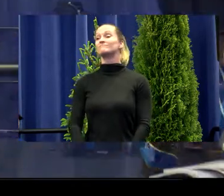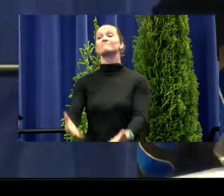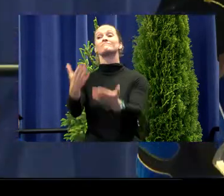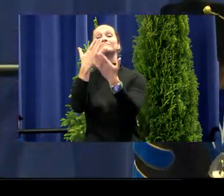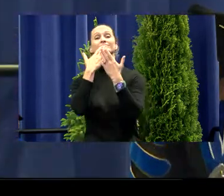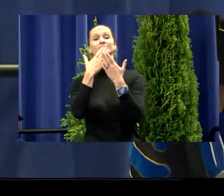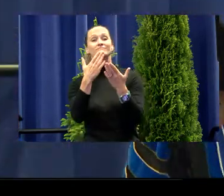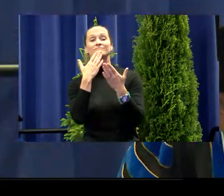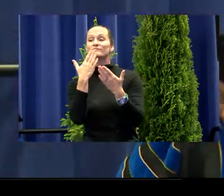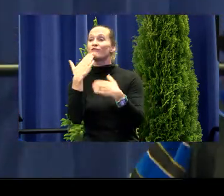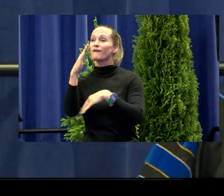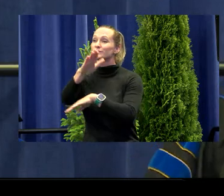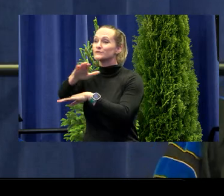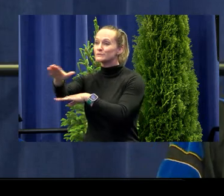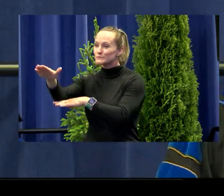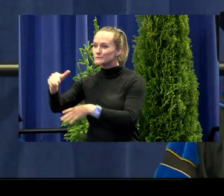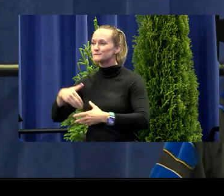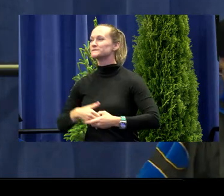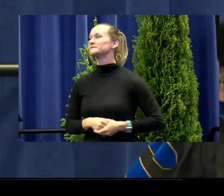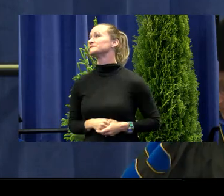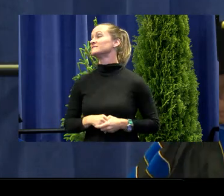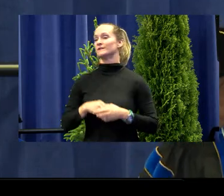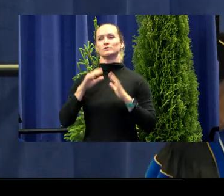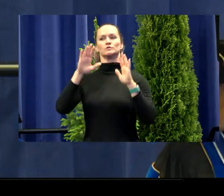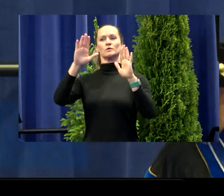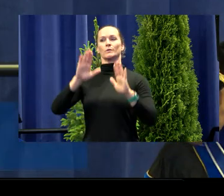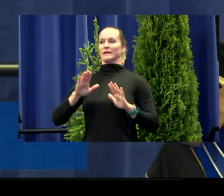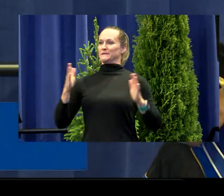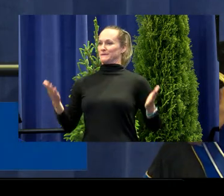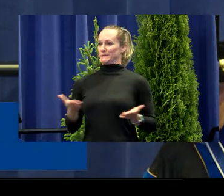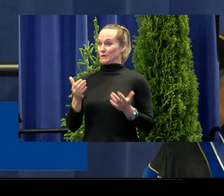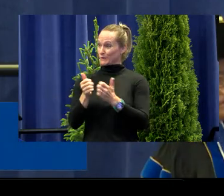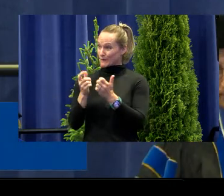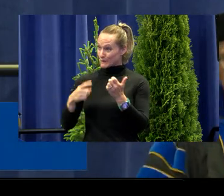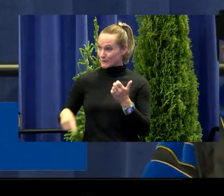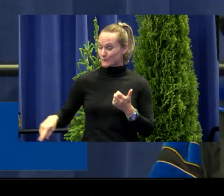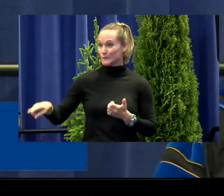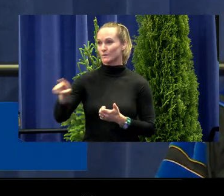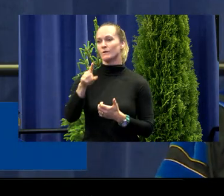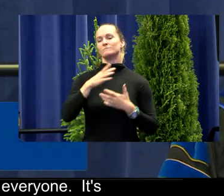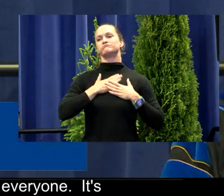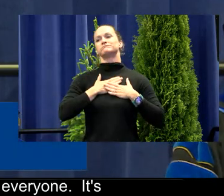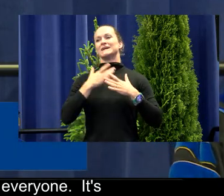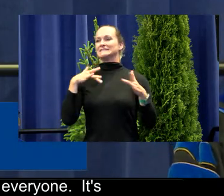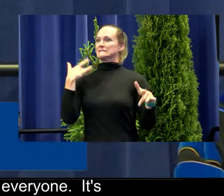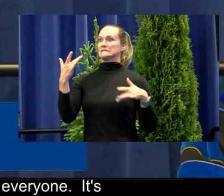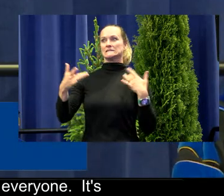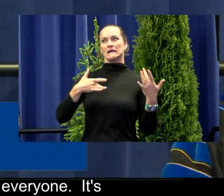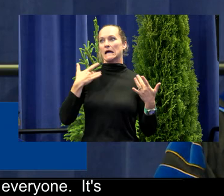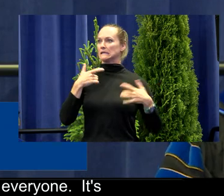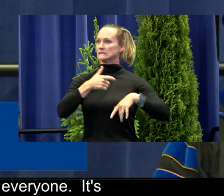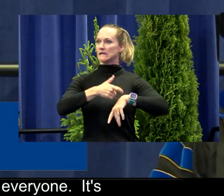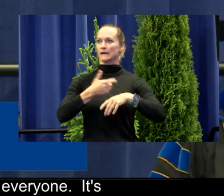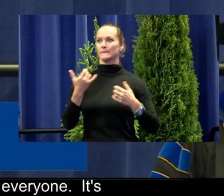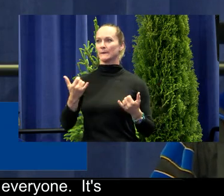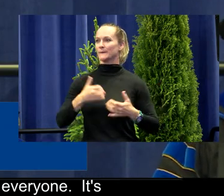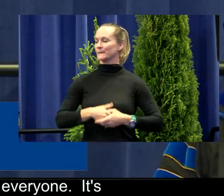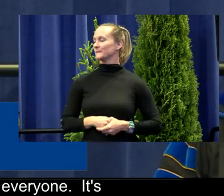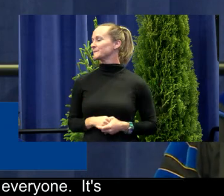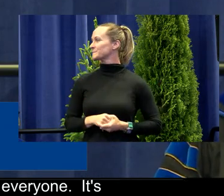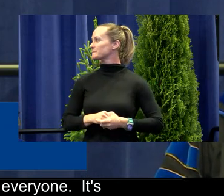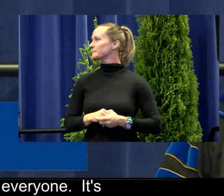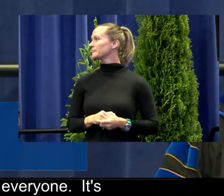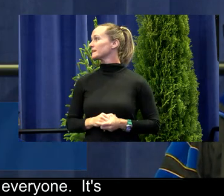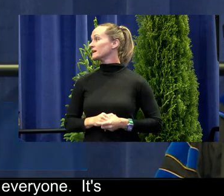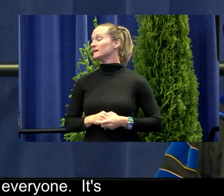Thank you and good afternoon, everyone. It's great to be here with all of you on such an exciting occasion. I know that,